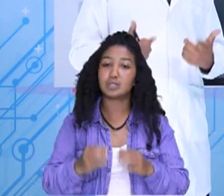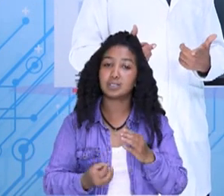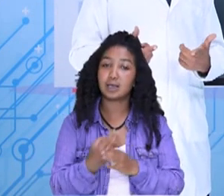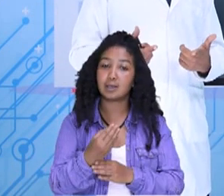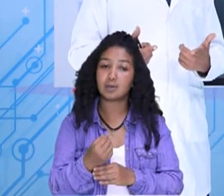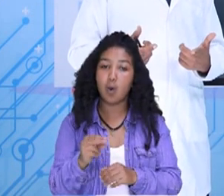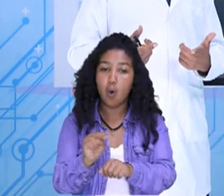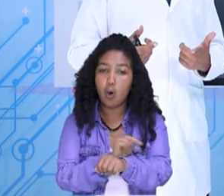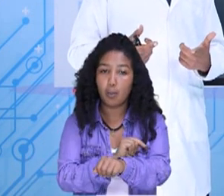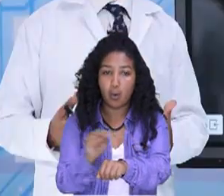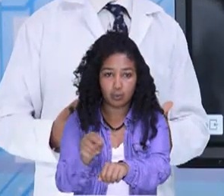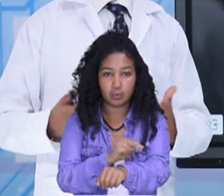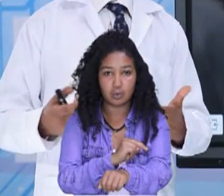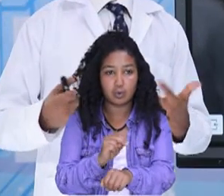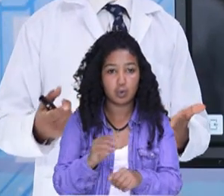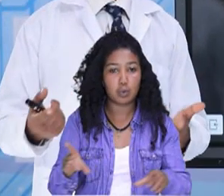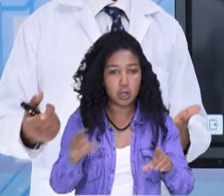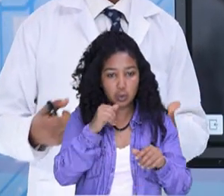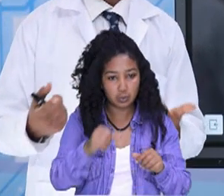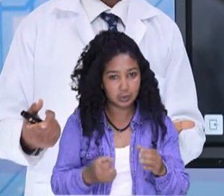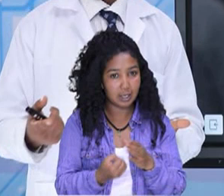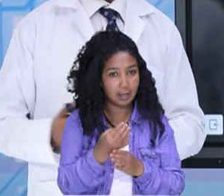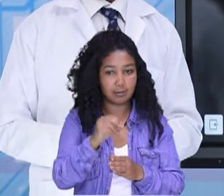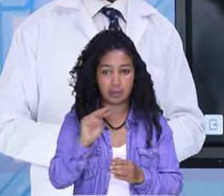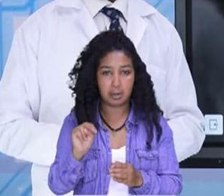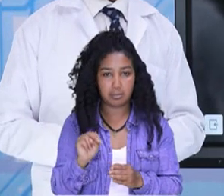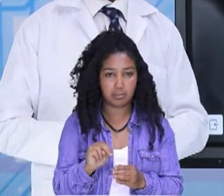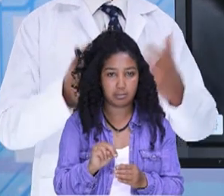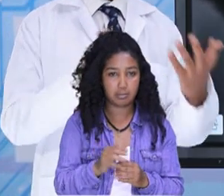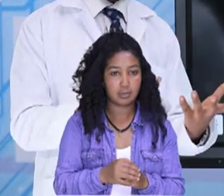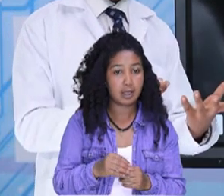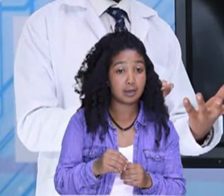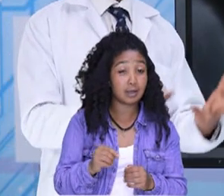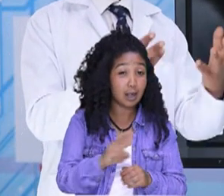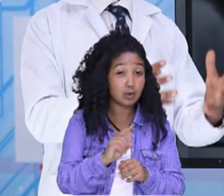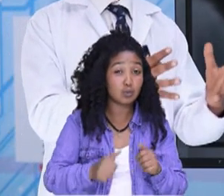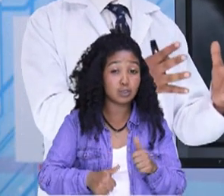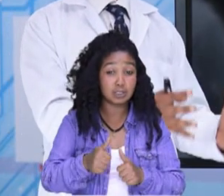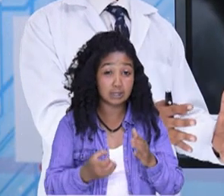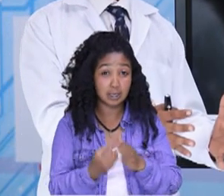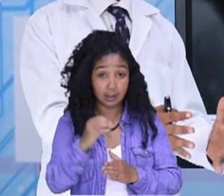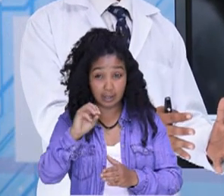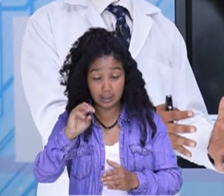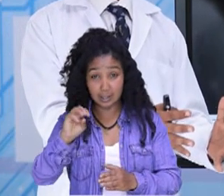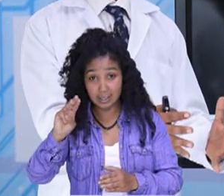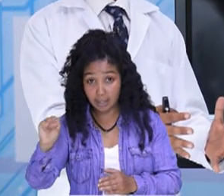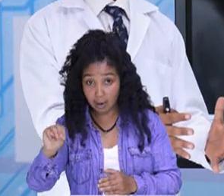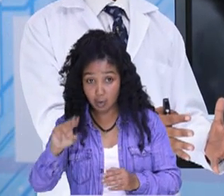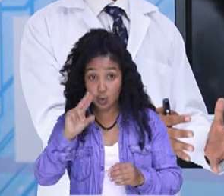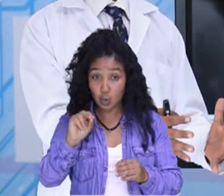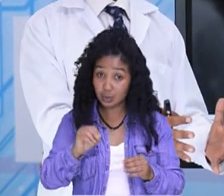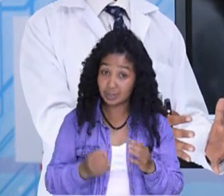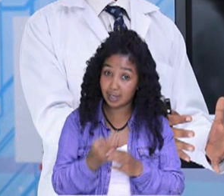secrete hormones would no longer secrete enzymes. And glands which secrete enzymes would no